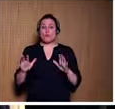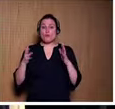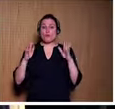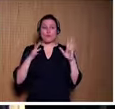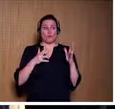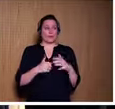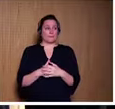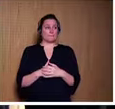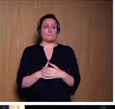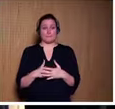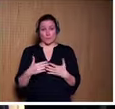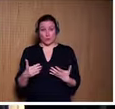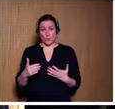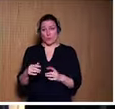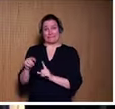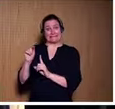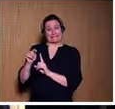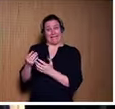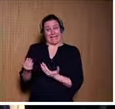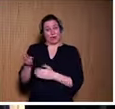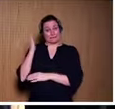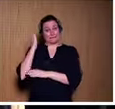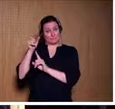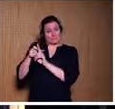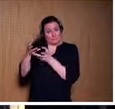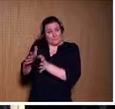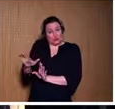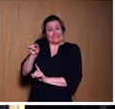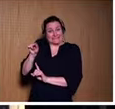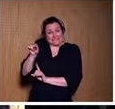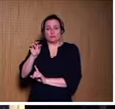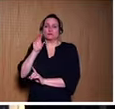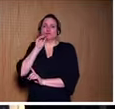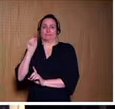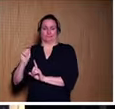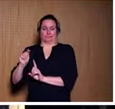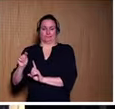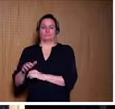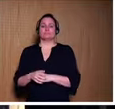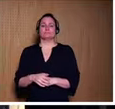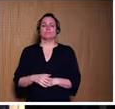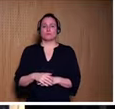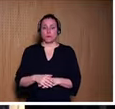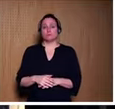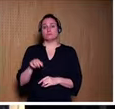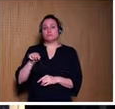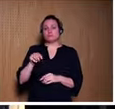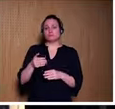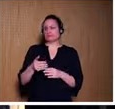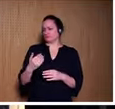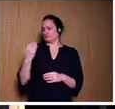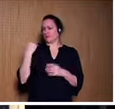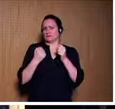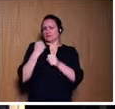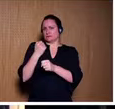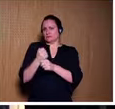that our colleague Haley Mcewen just mentioned. Prior to becoming president of the Republic of Hungary in March of